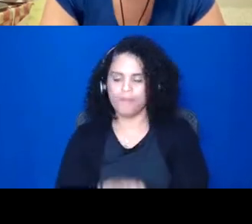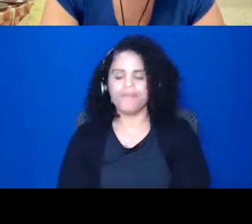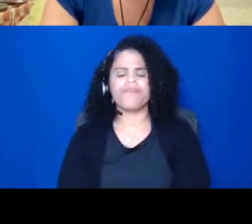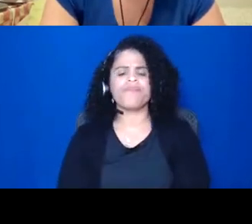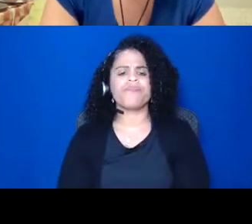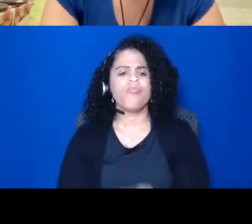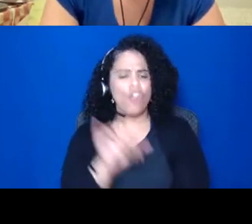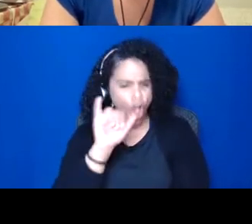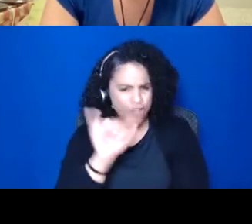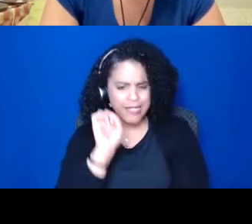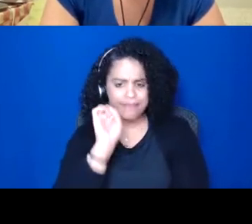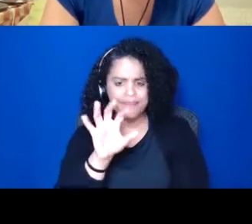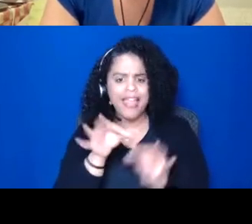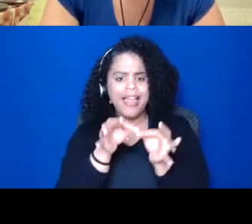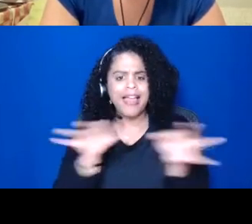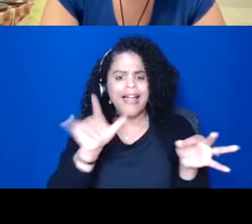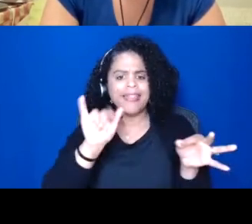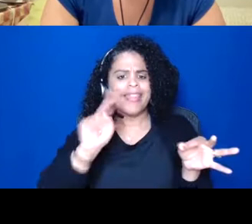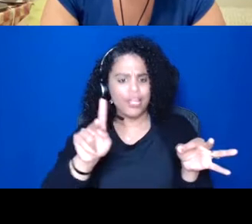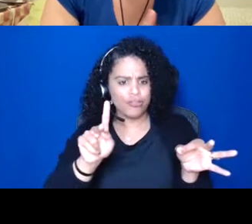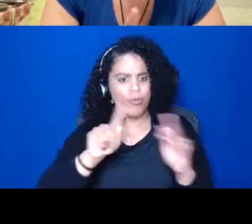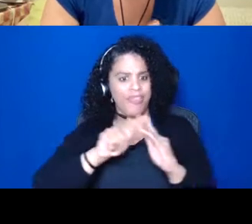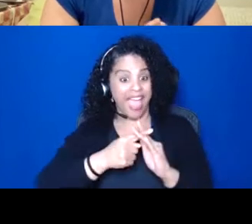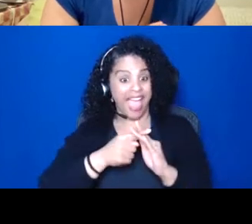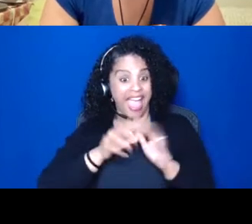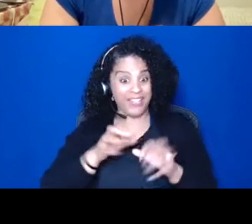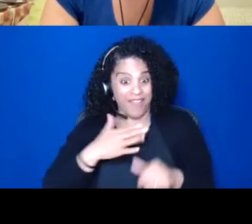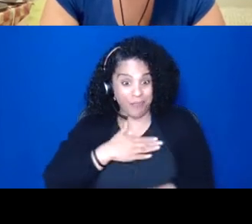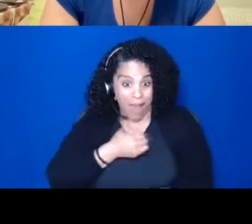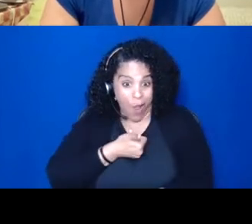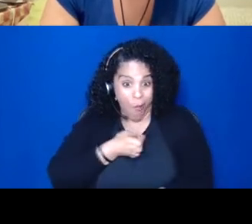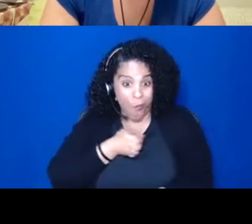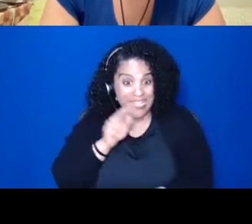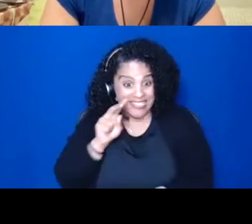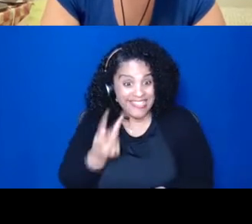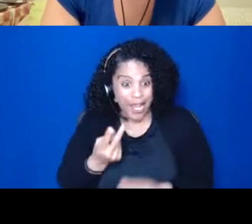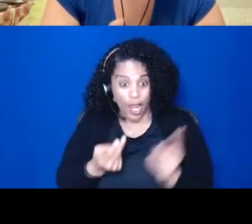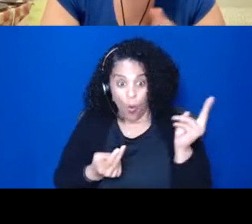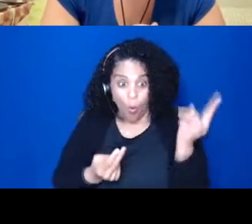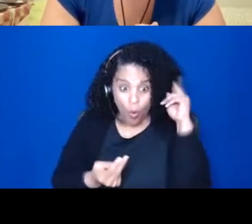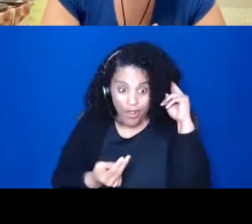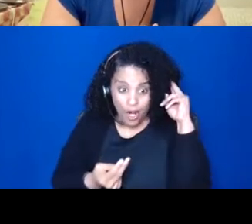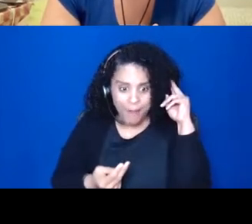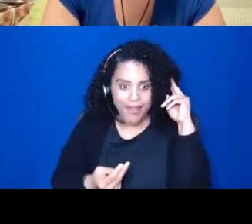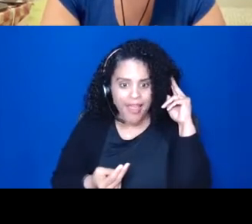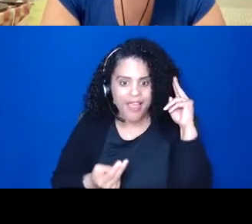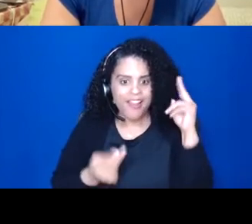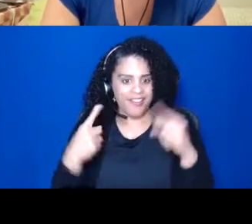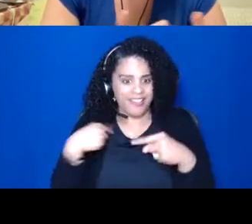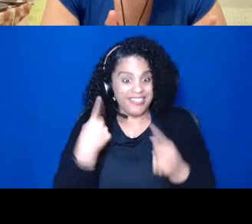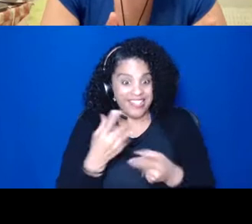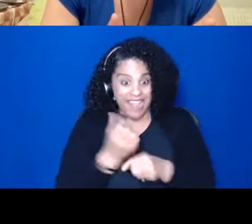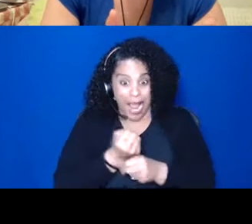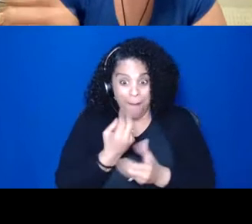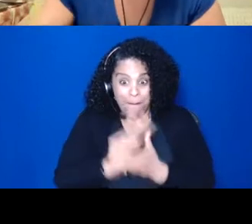also provided a link here to the activation of my own second cochlear implant. So since I got